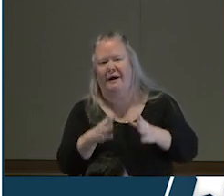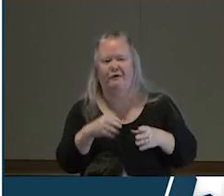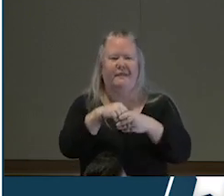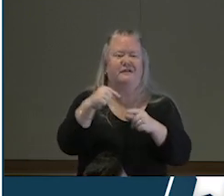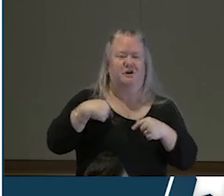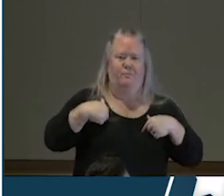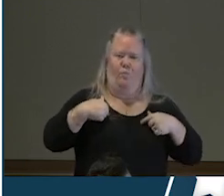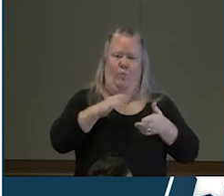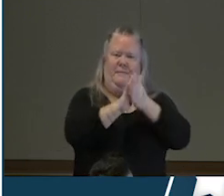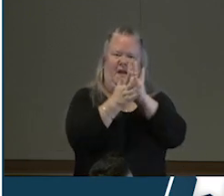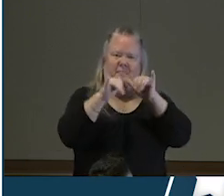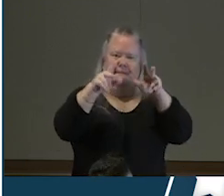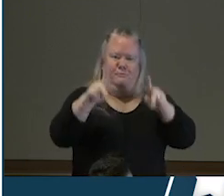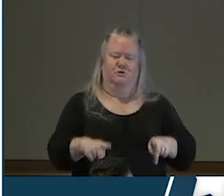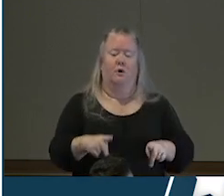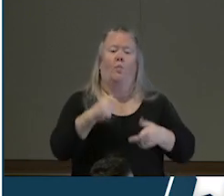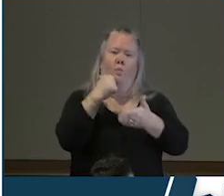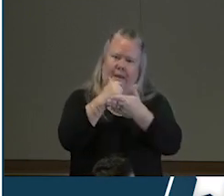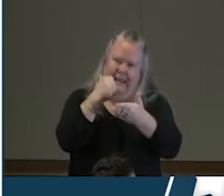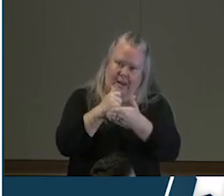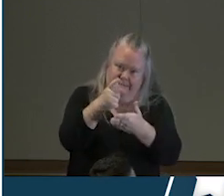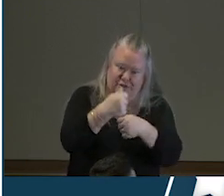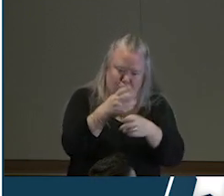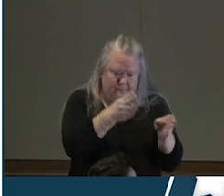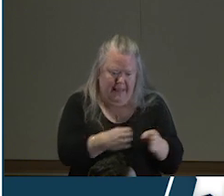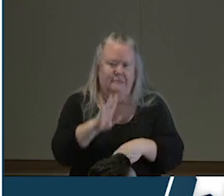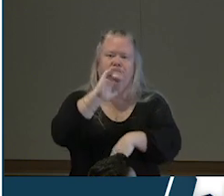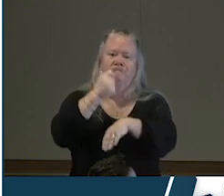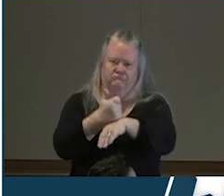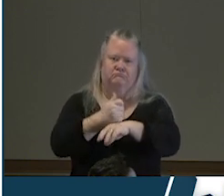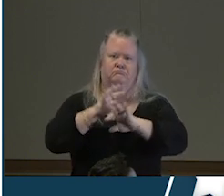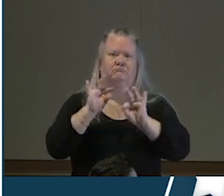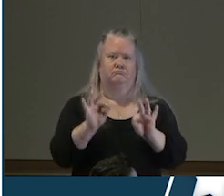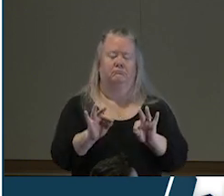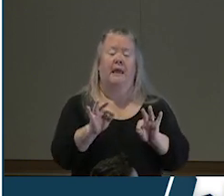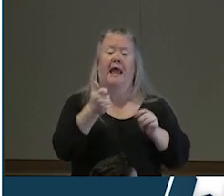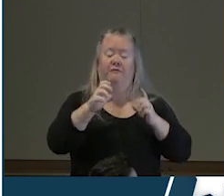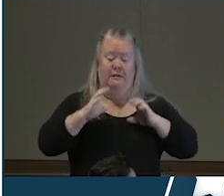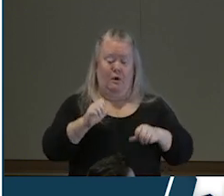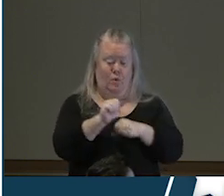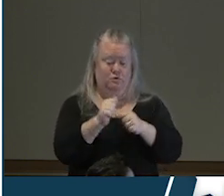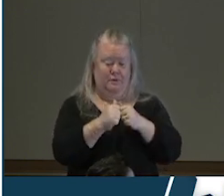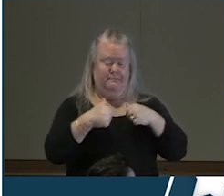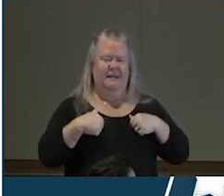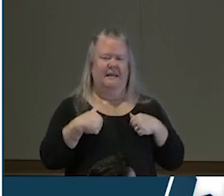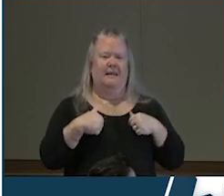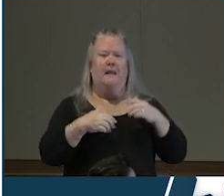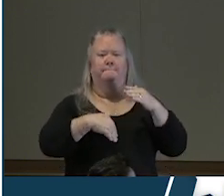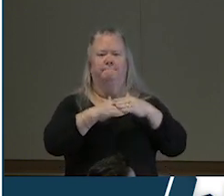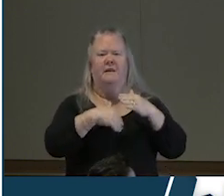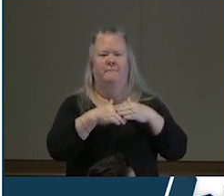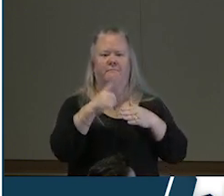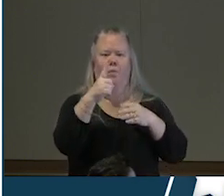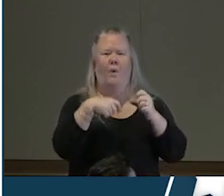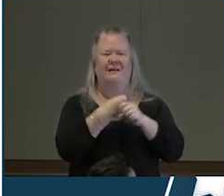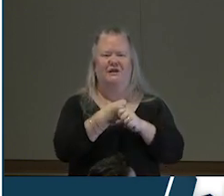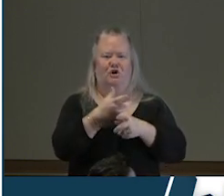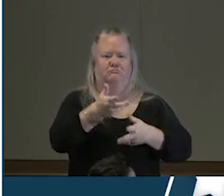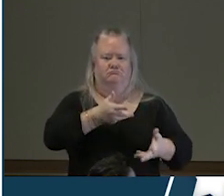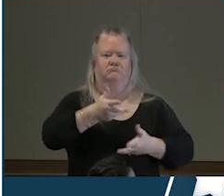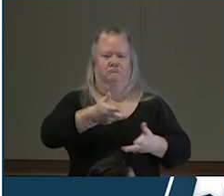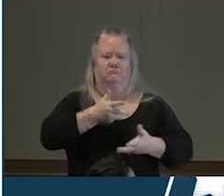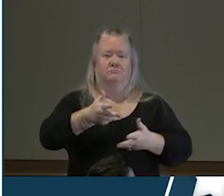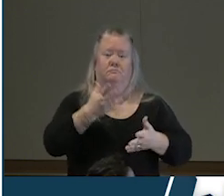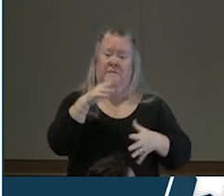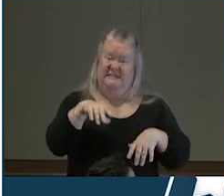gym, and we are going to help make sure that this plan gets executed. Every client that works with us is a minimum of a 1-year engagement,